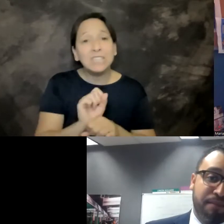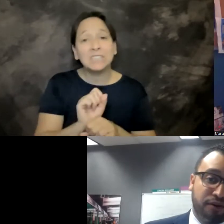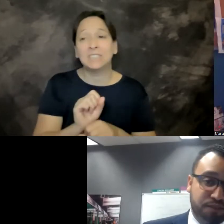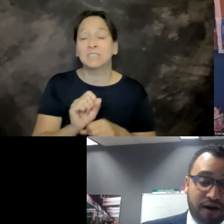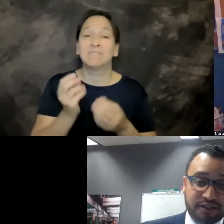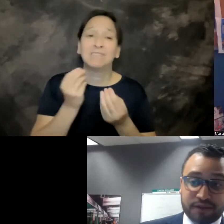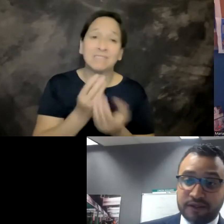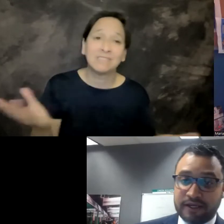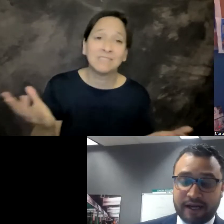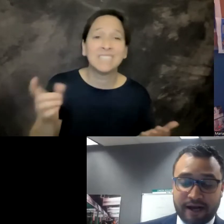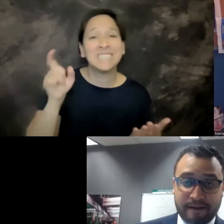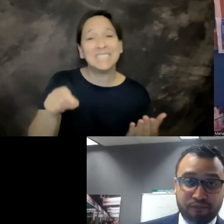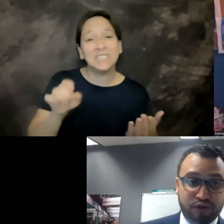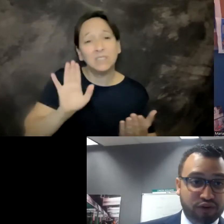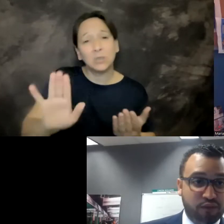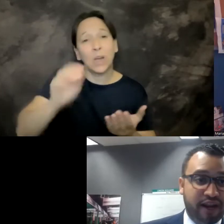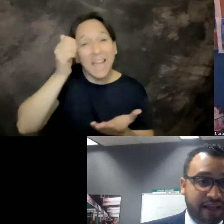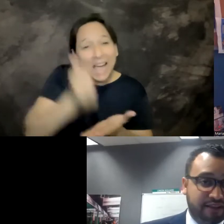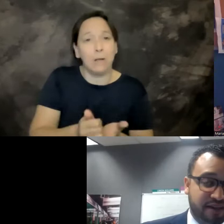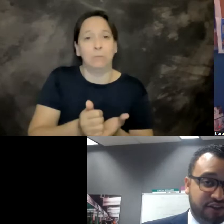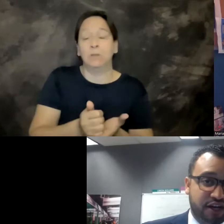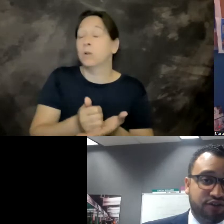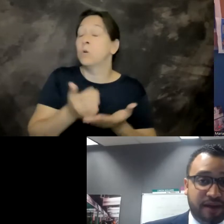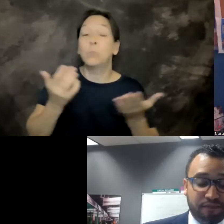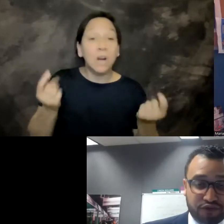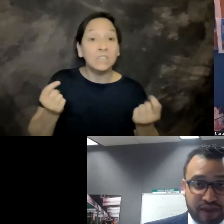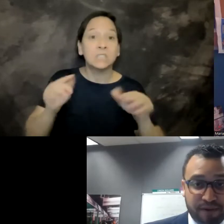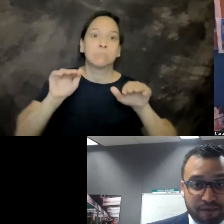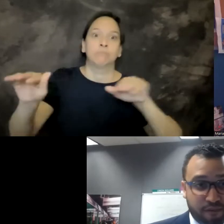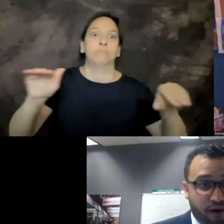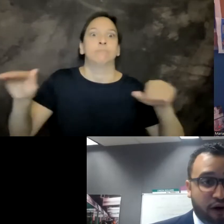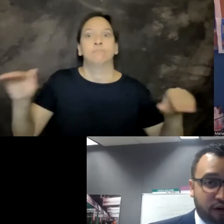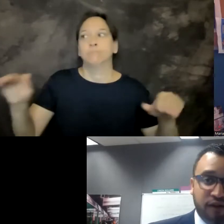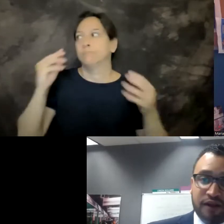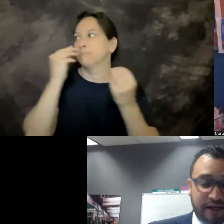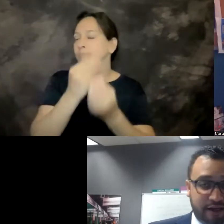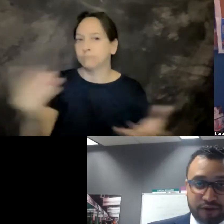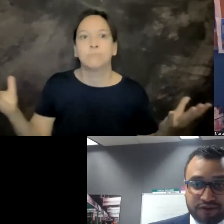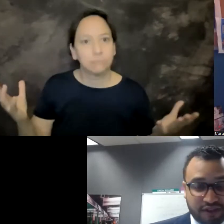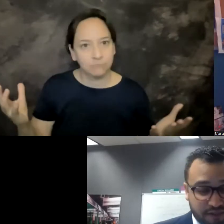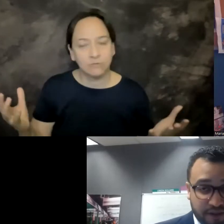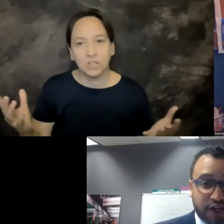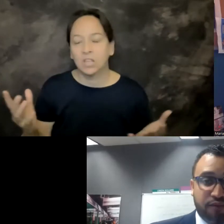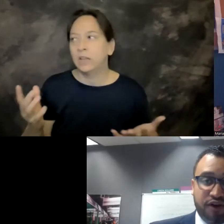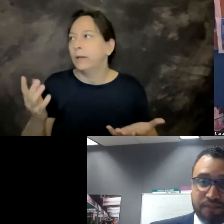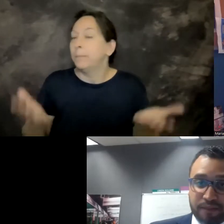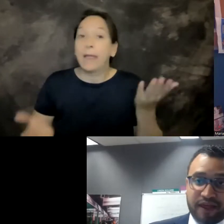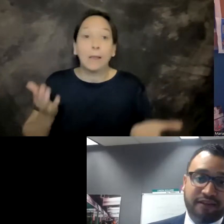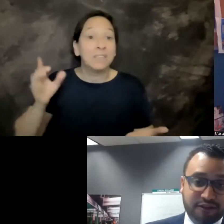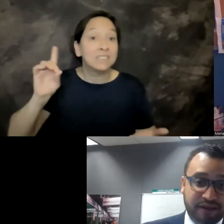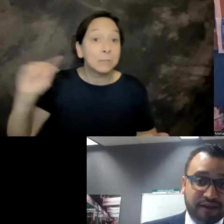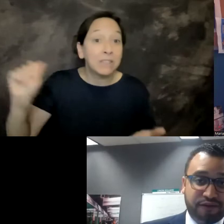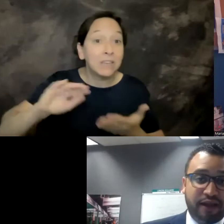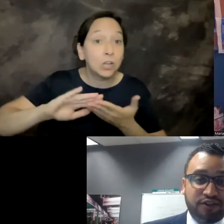many people as possible. We really want to get this message out so that people from all, whether it's the disability community, people